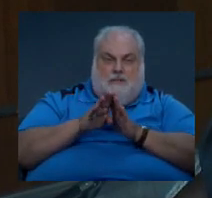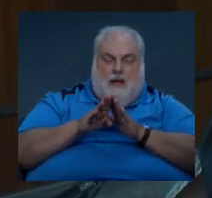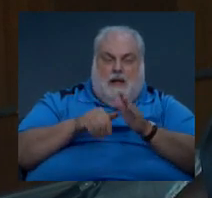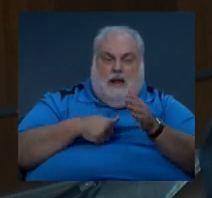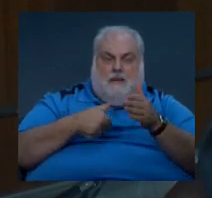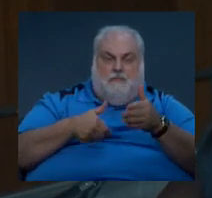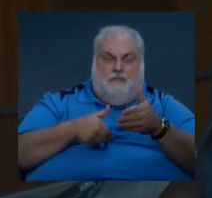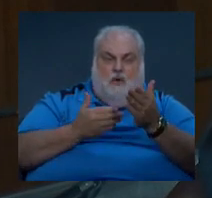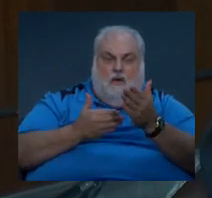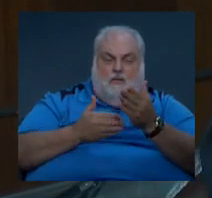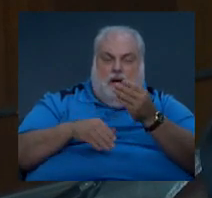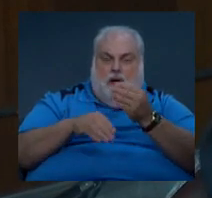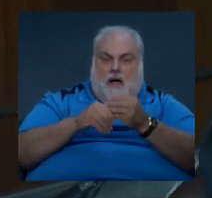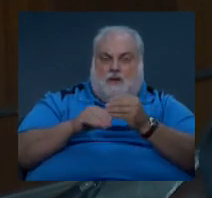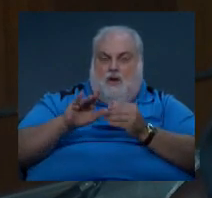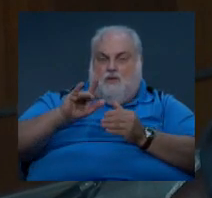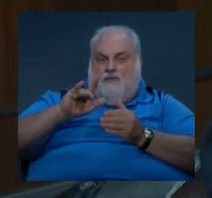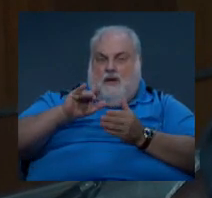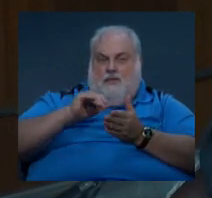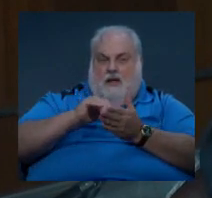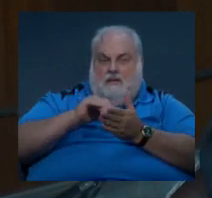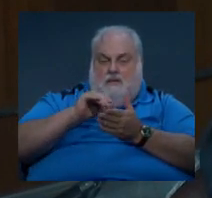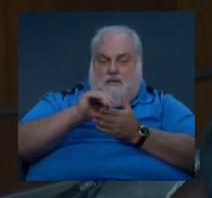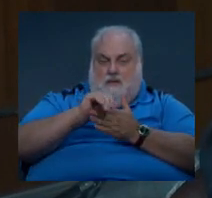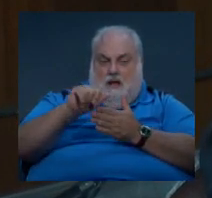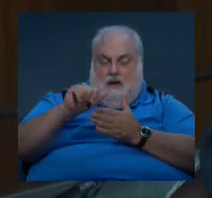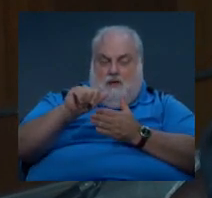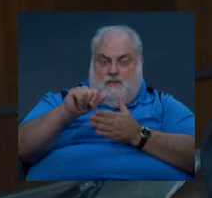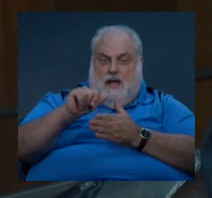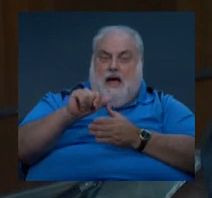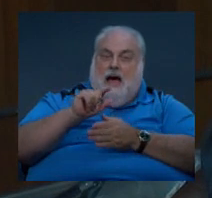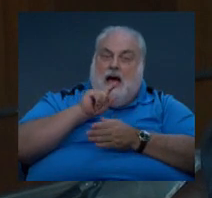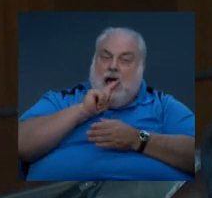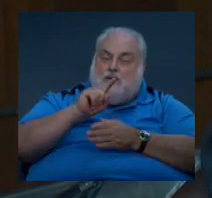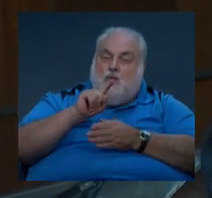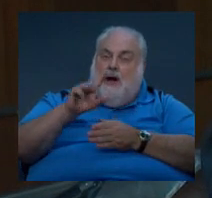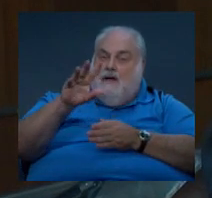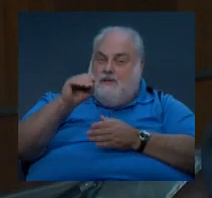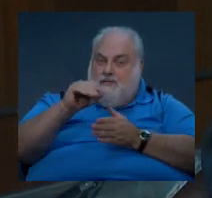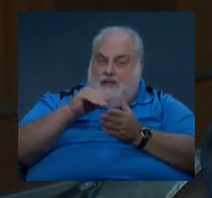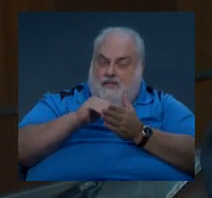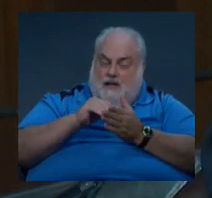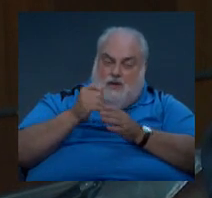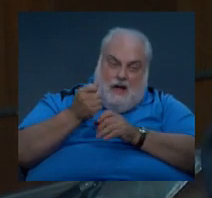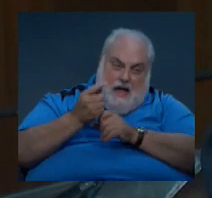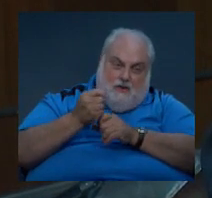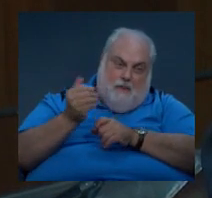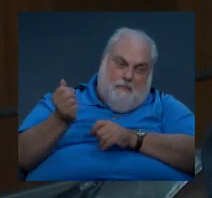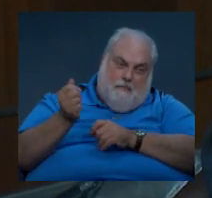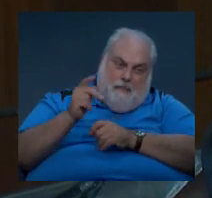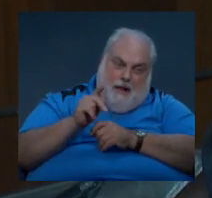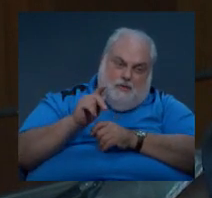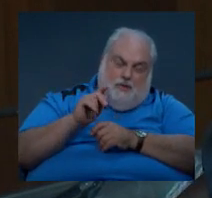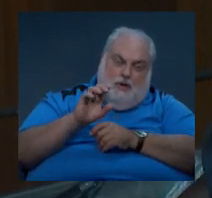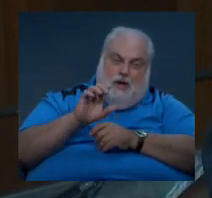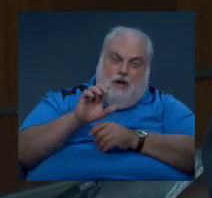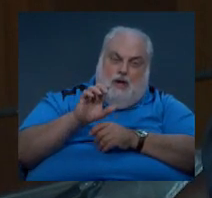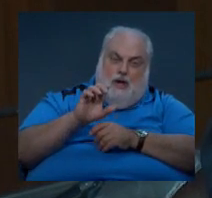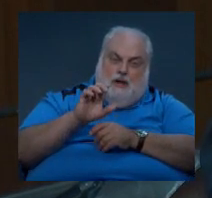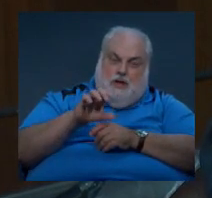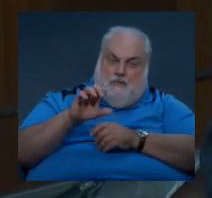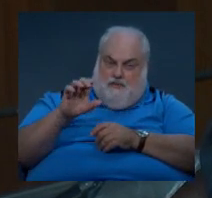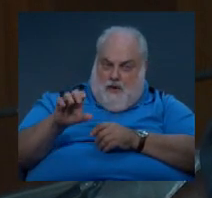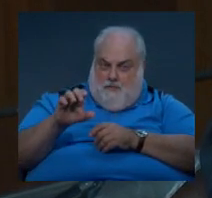make a motion that we add $25,000, actual $50,000 annualized back to the Chamber of Commerce funding